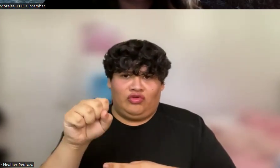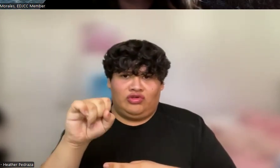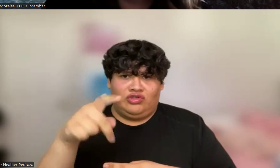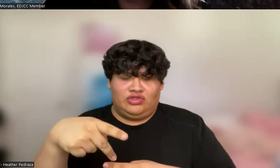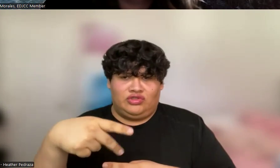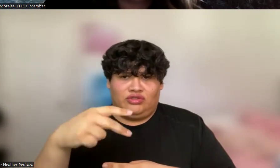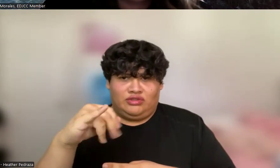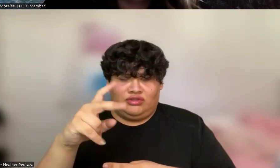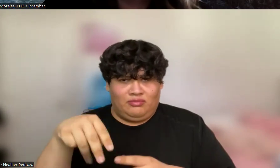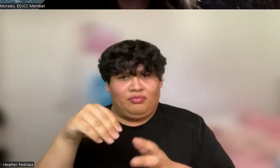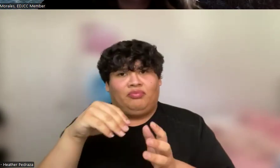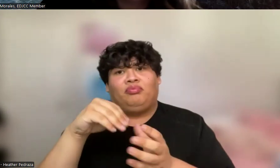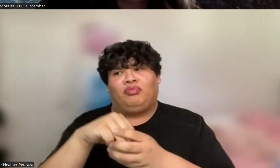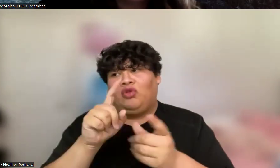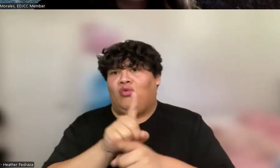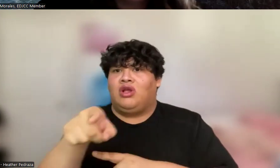elder justice system as a whole.